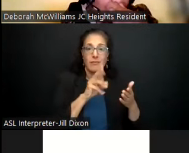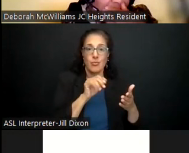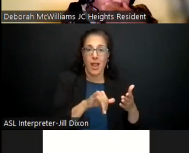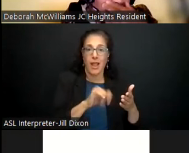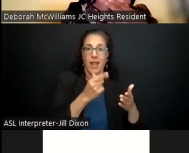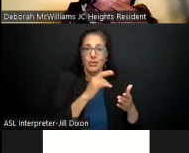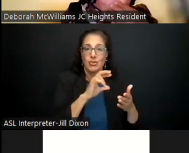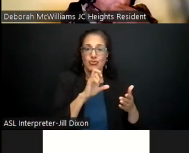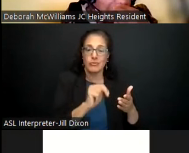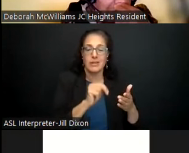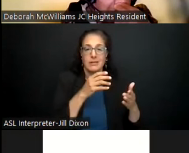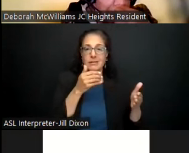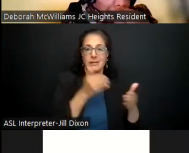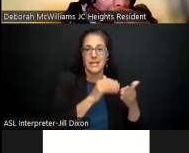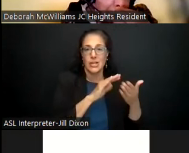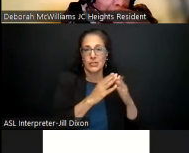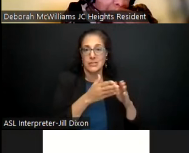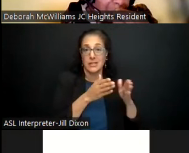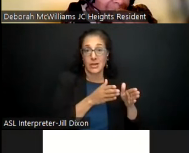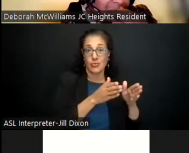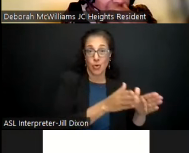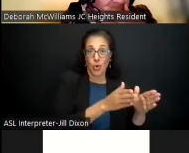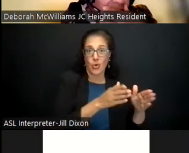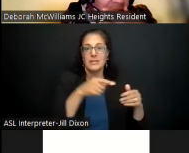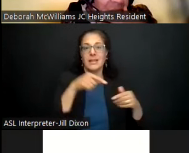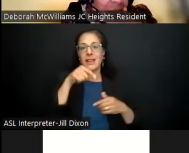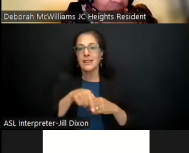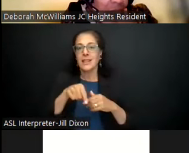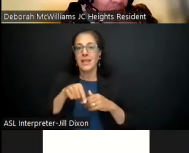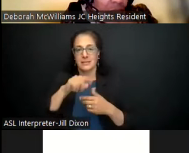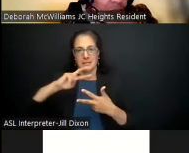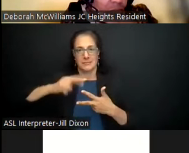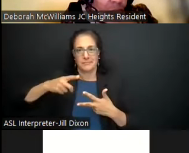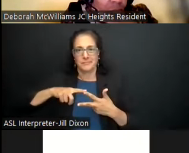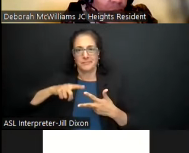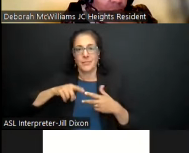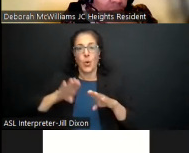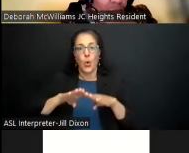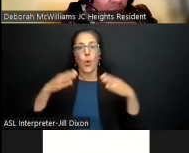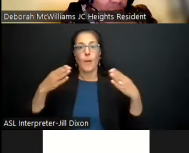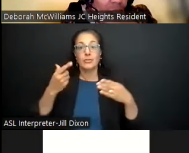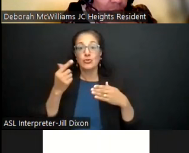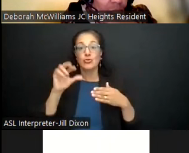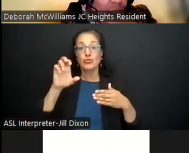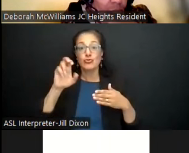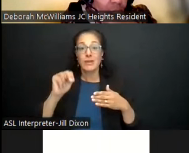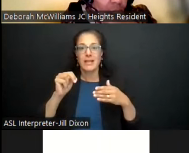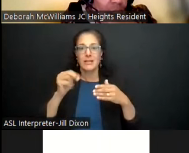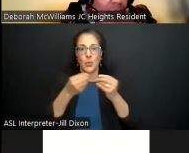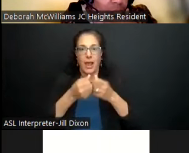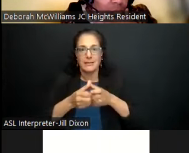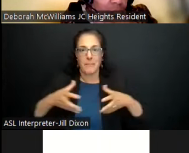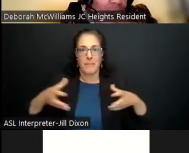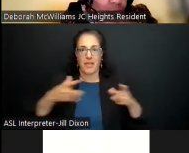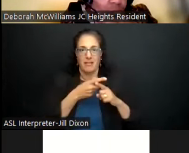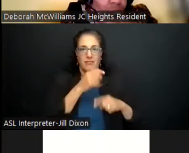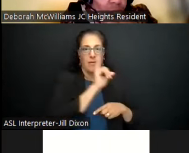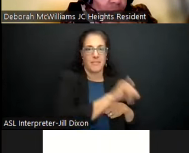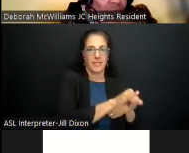city roads. This opens up the opportunity for green infrastructure to expand off of those, to expand our